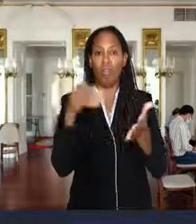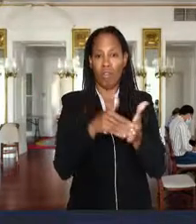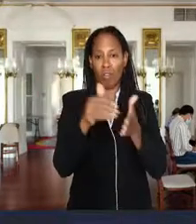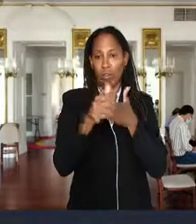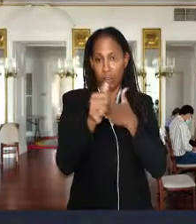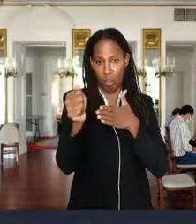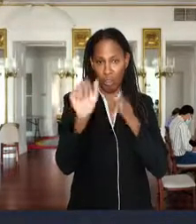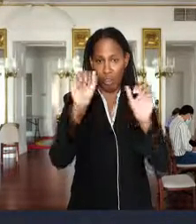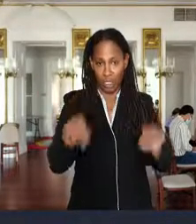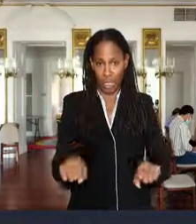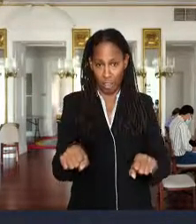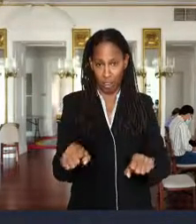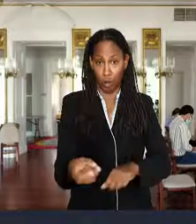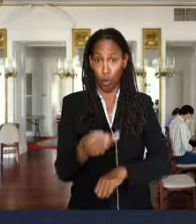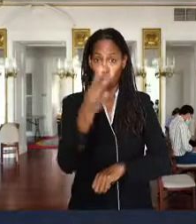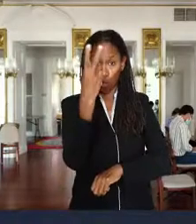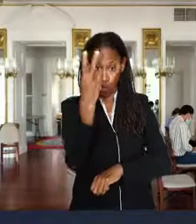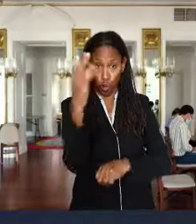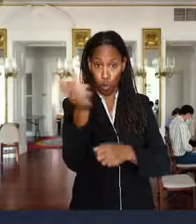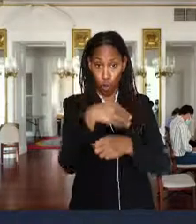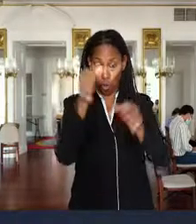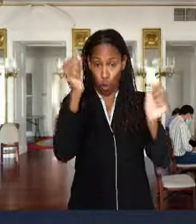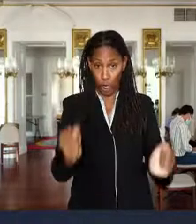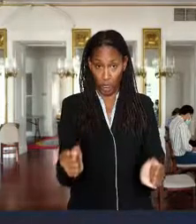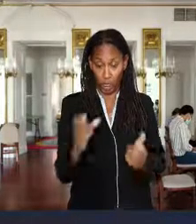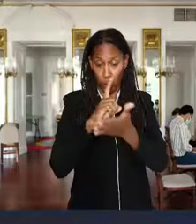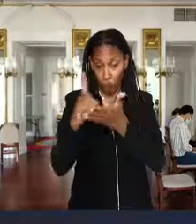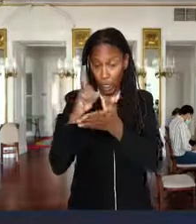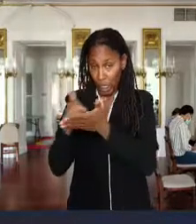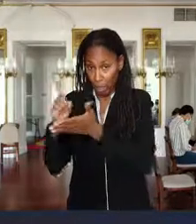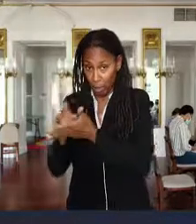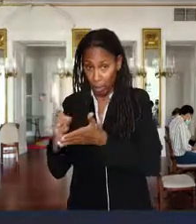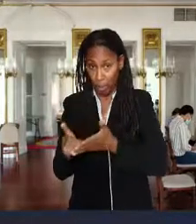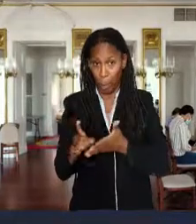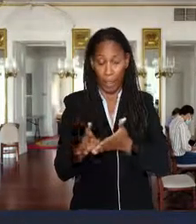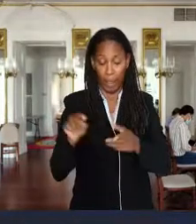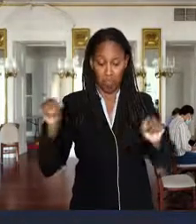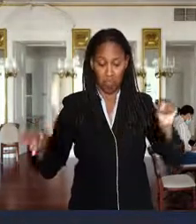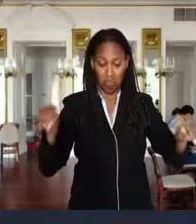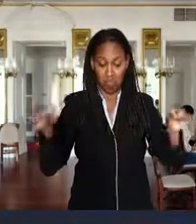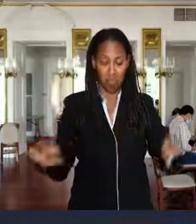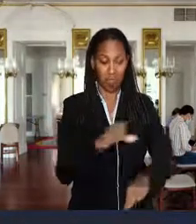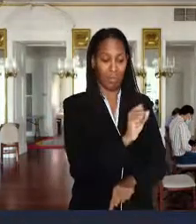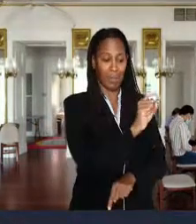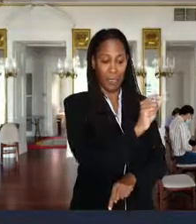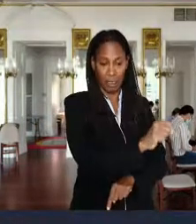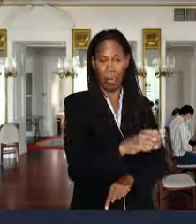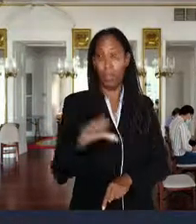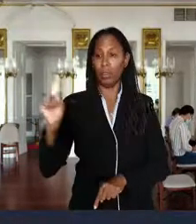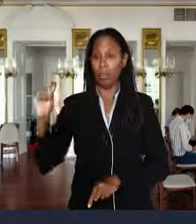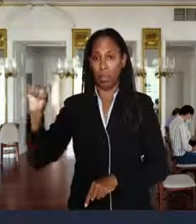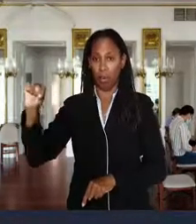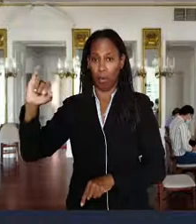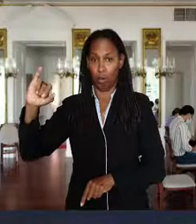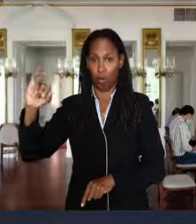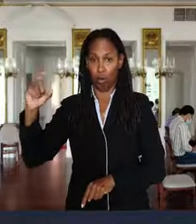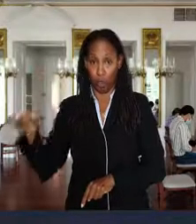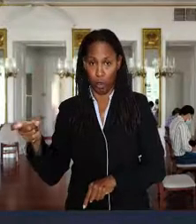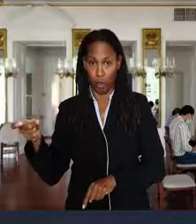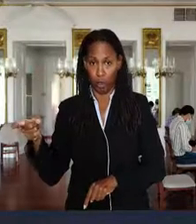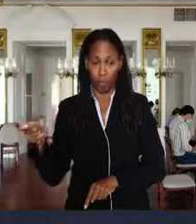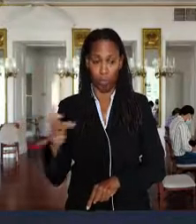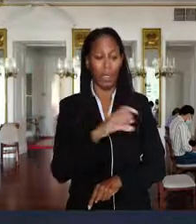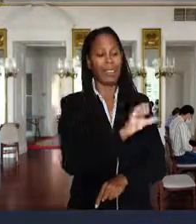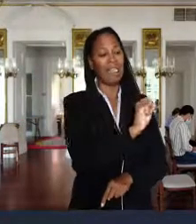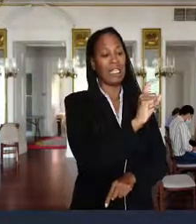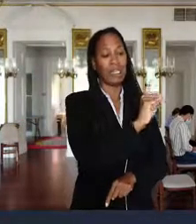$100,000. Two winners will be announced every week in each district. One in St. Thomas St. John